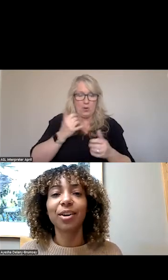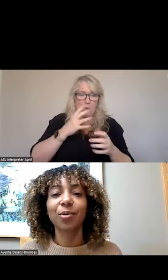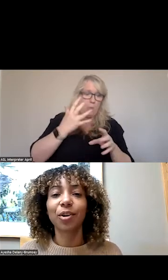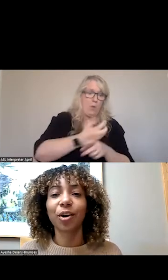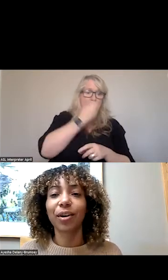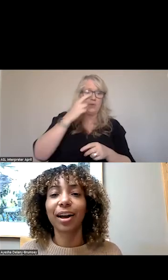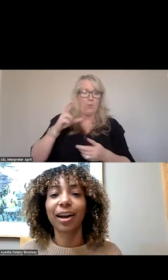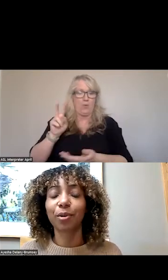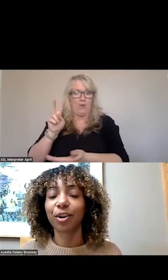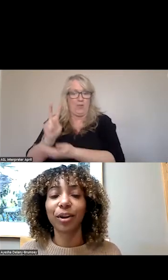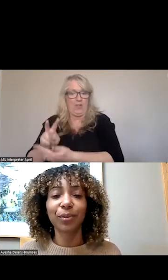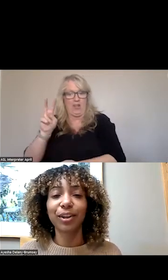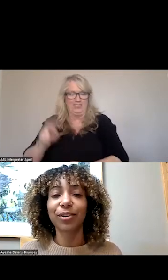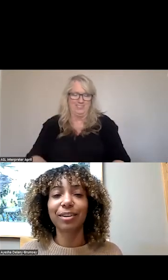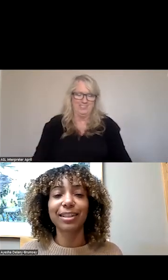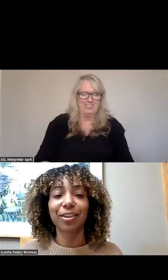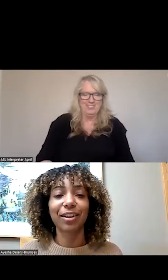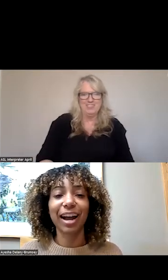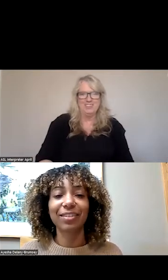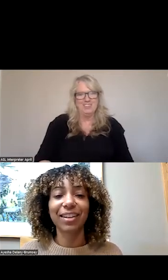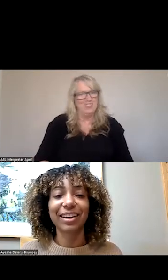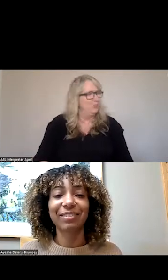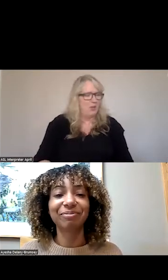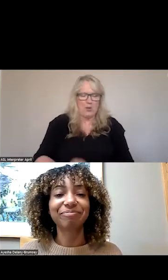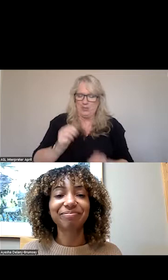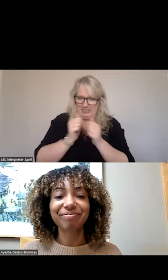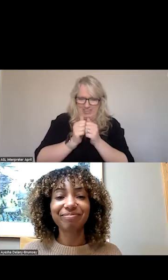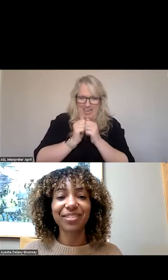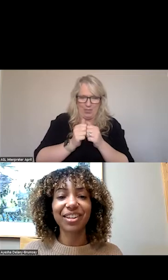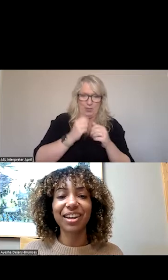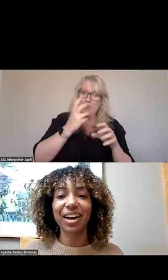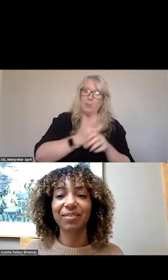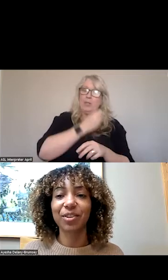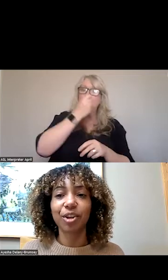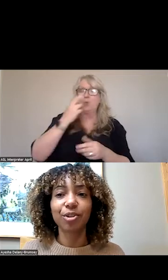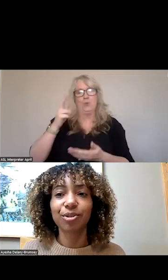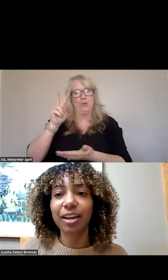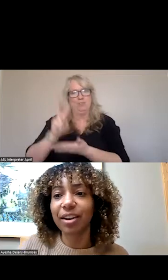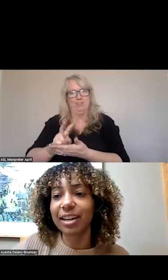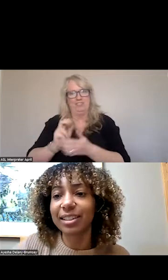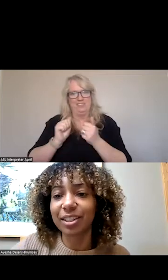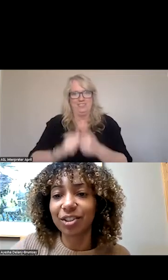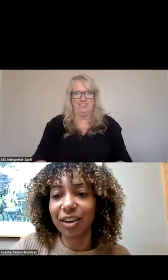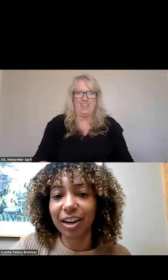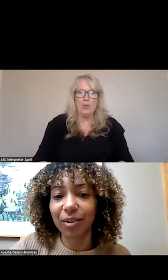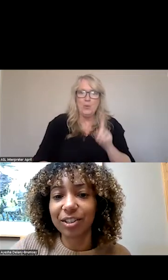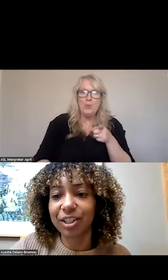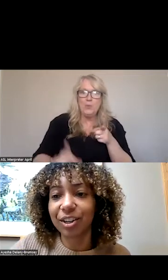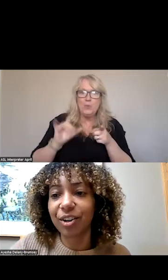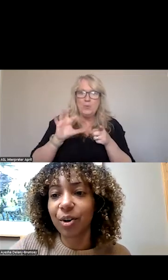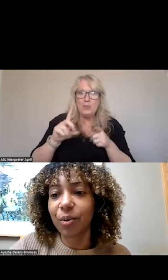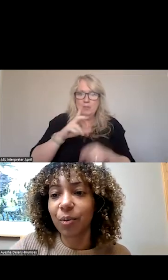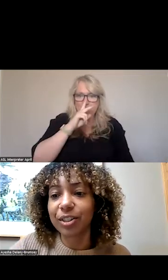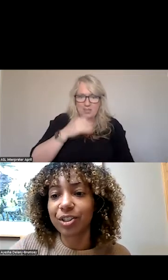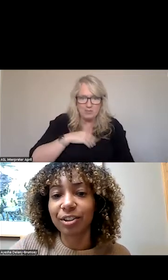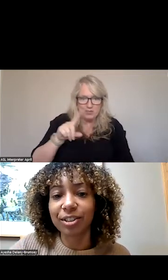going to win or we're going to go down together, and I kind of like it. Ooh, David, I see that you've got a question